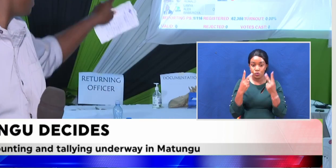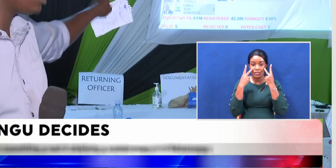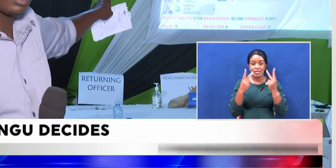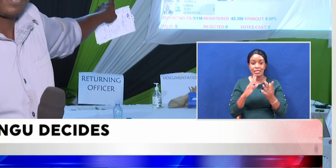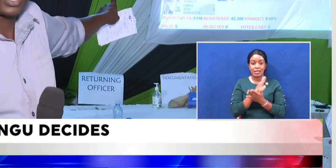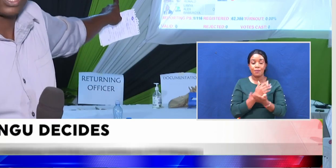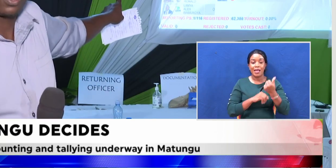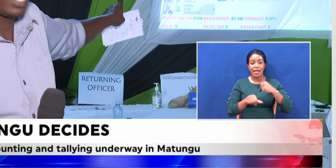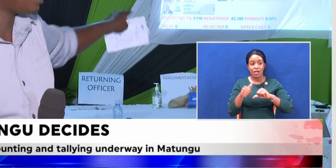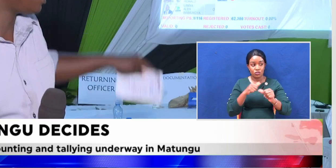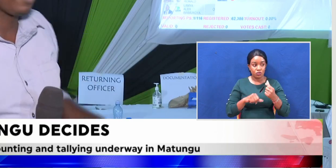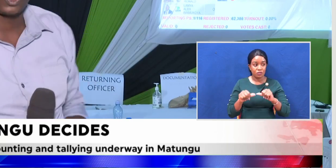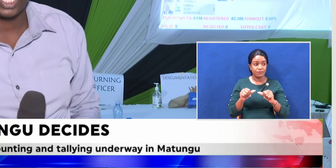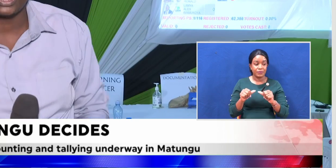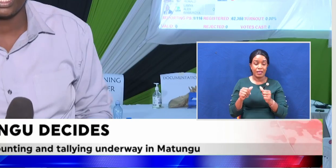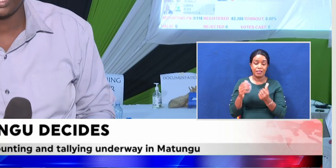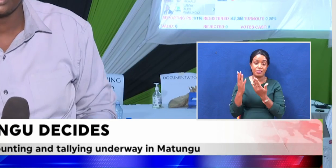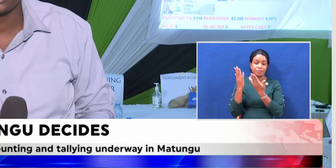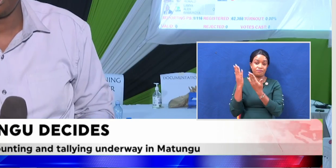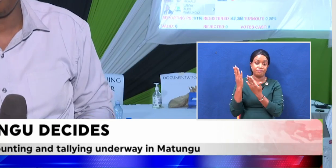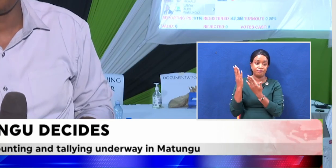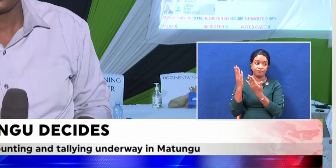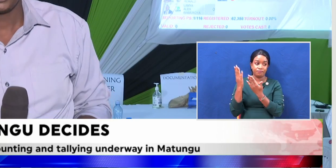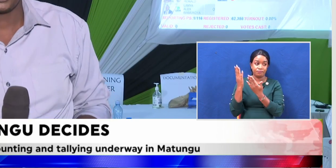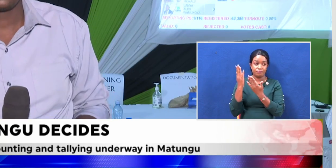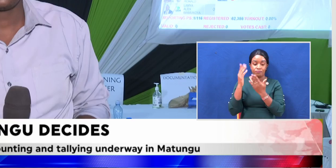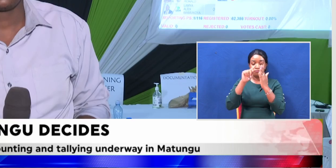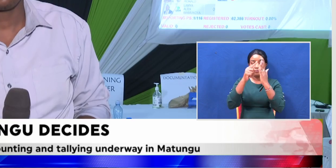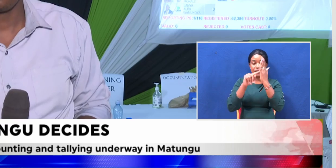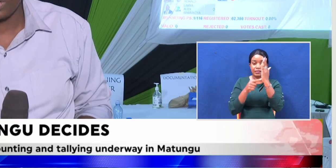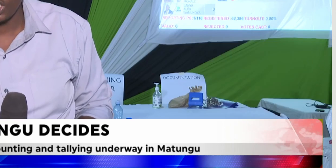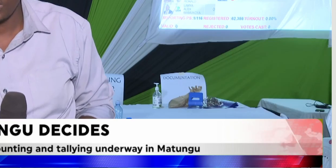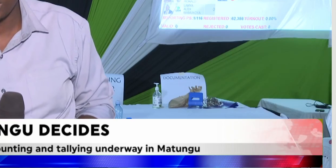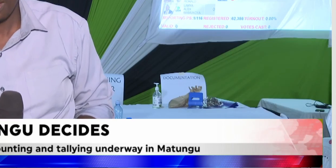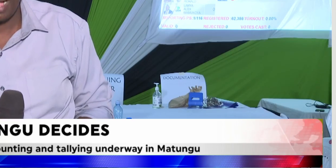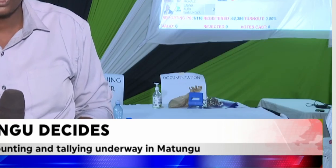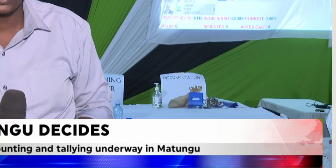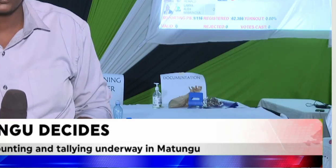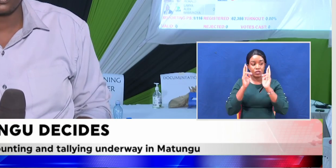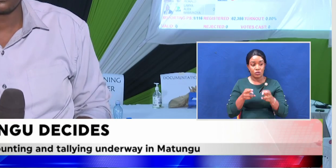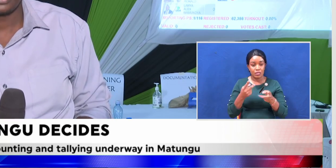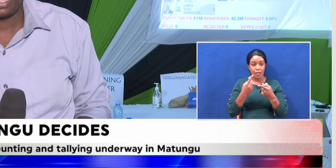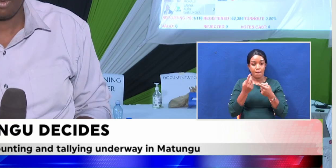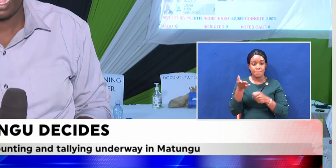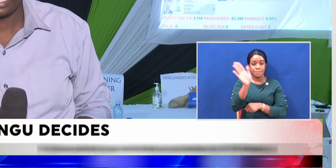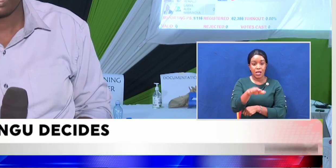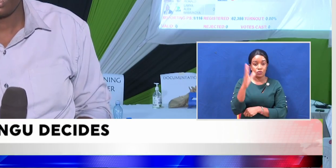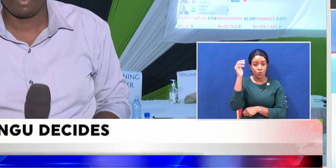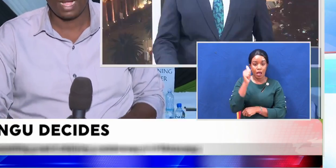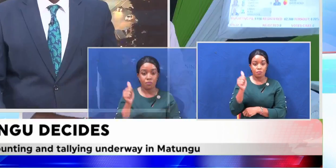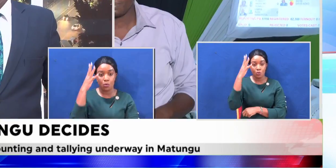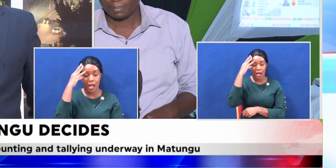action in that particular projected list of results. Back to you in studio,